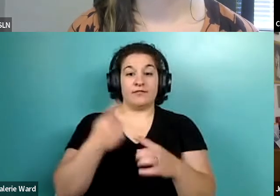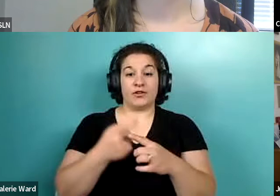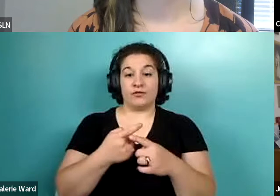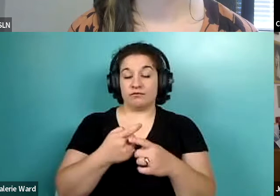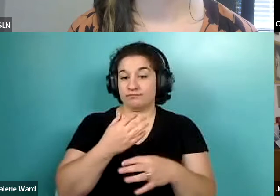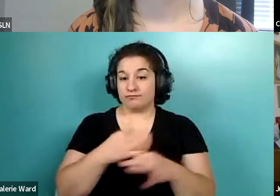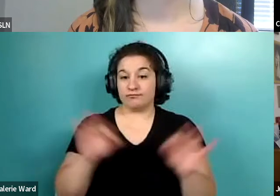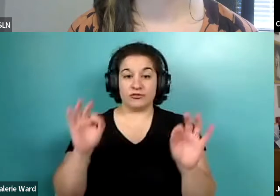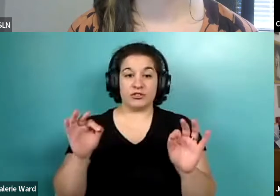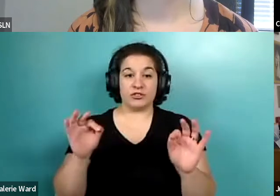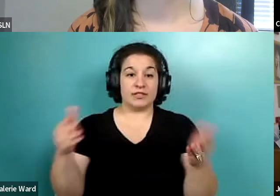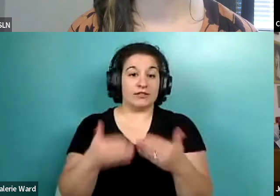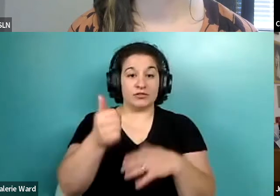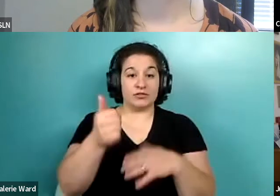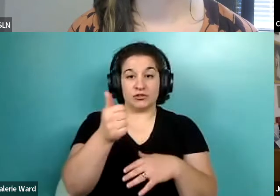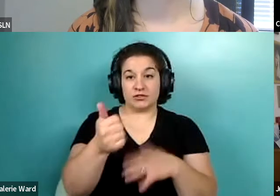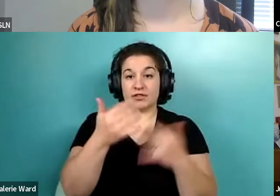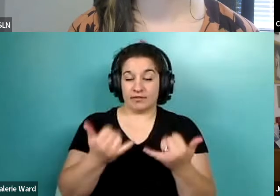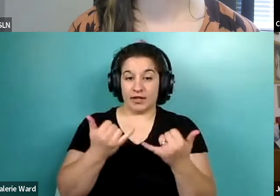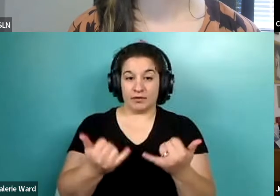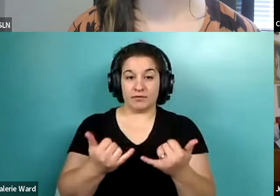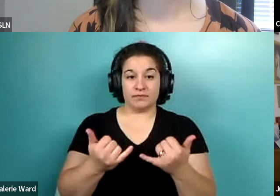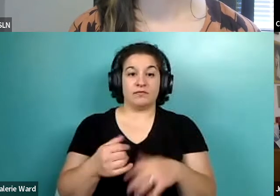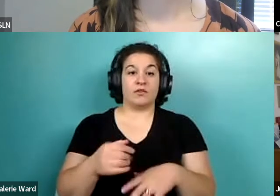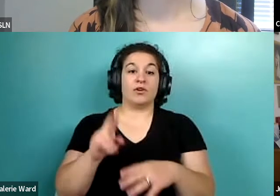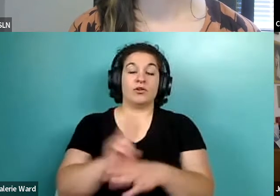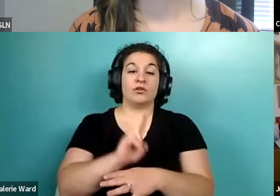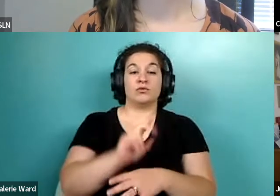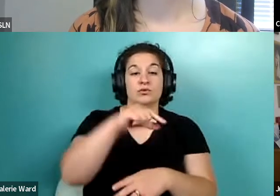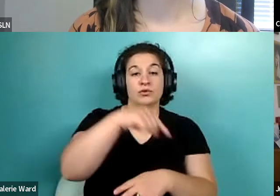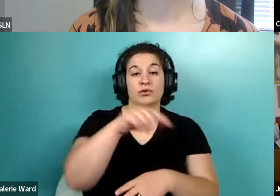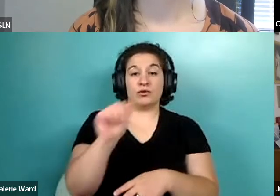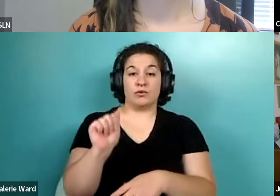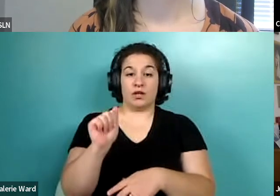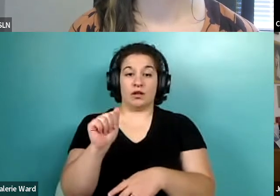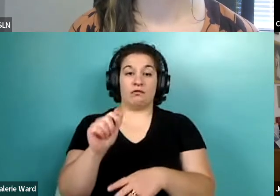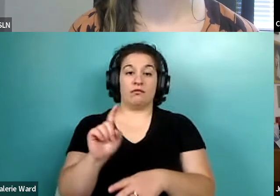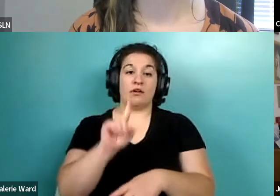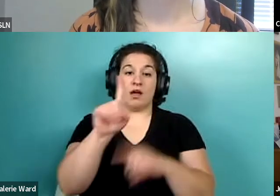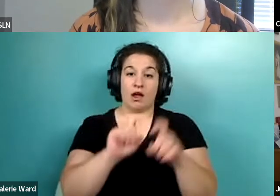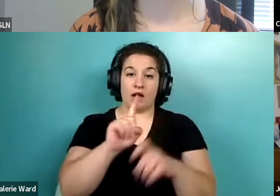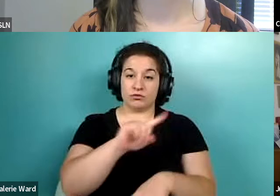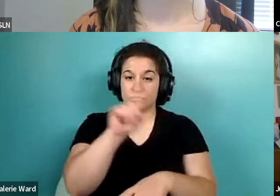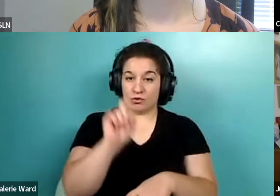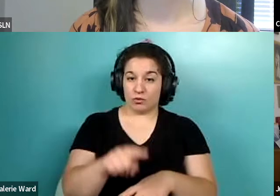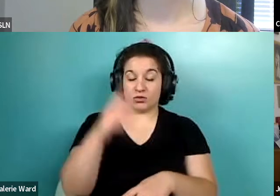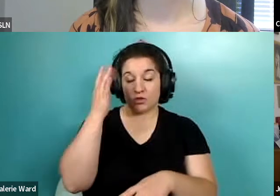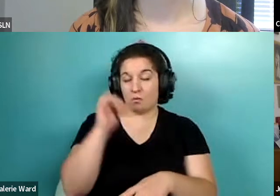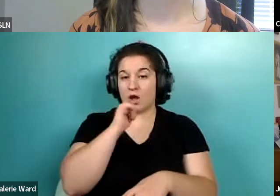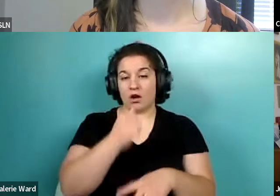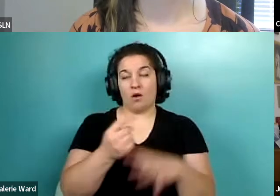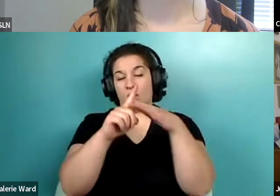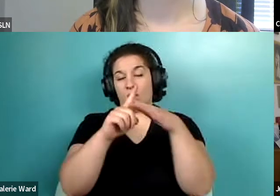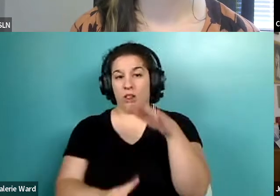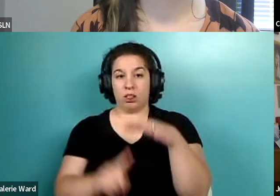from. You can use the Q&A feature to ask questions so they don't get lost in the chat, and you can find that towards the bottom of